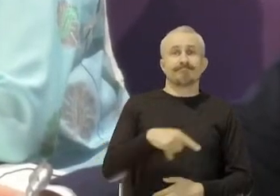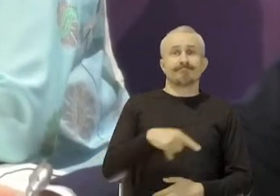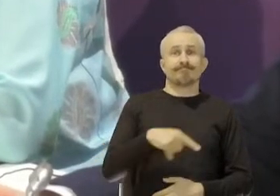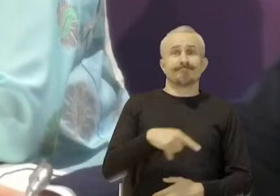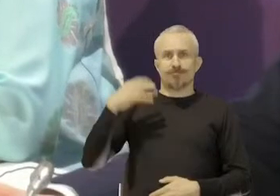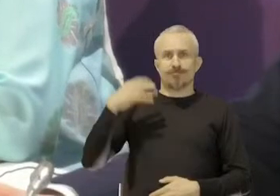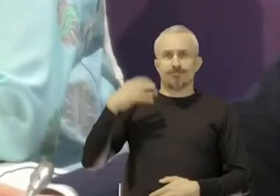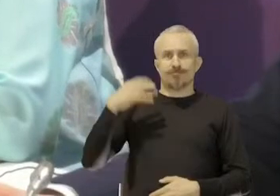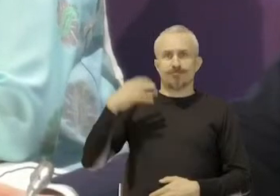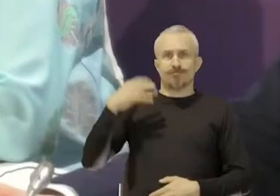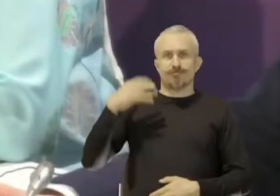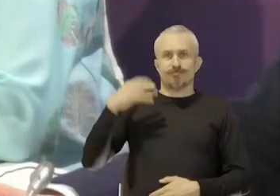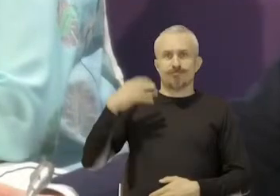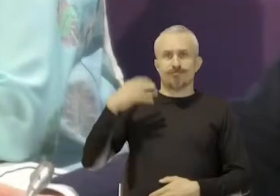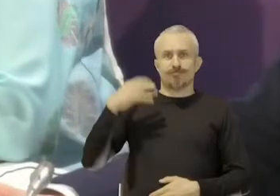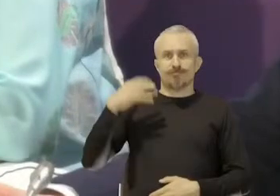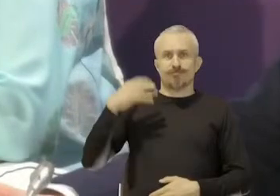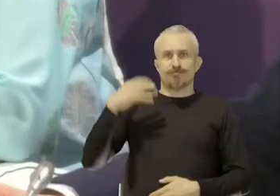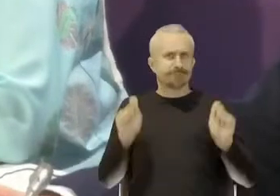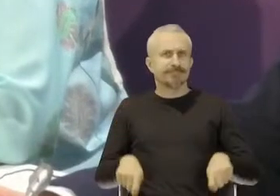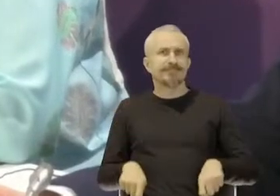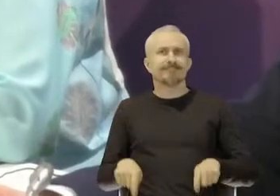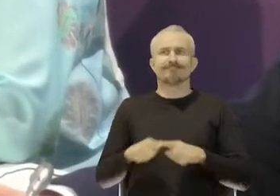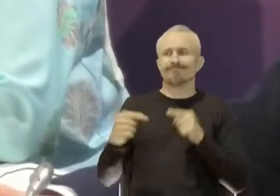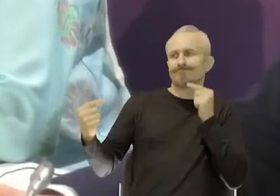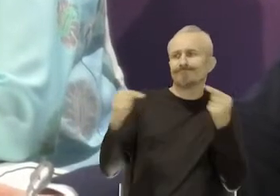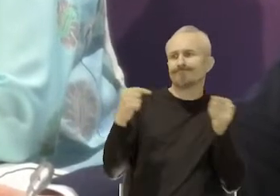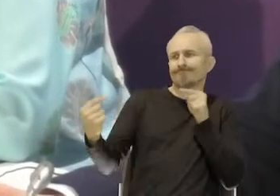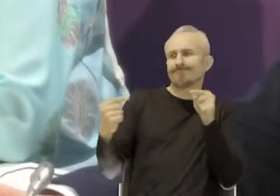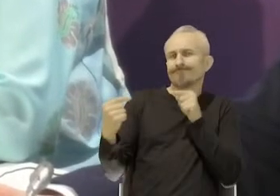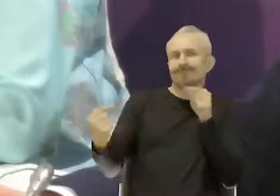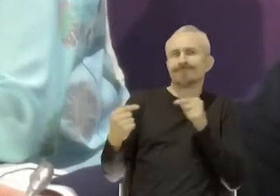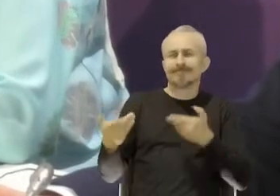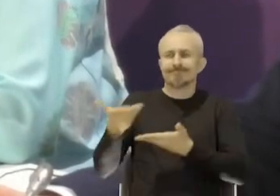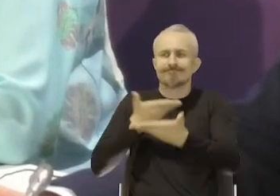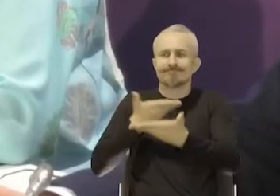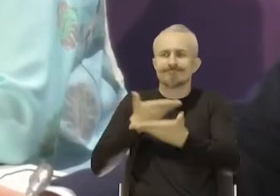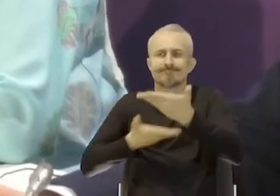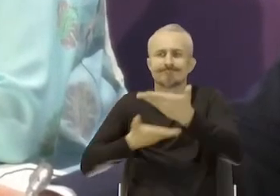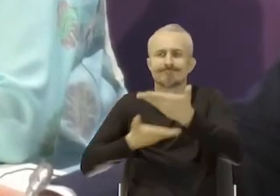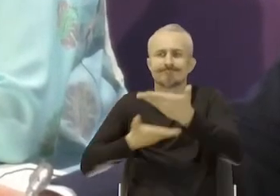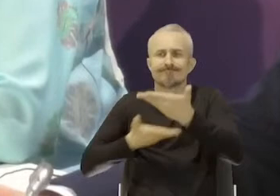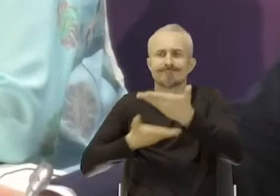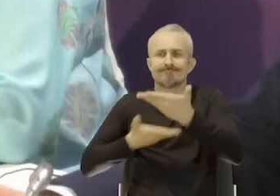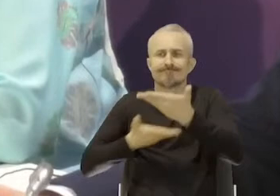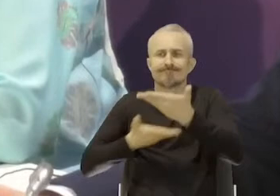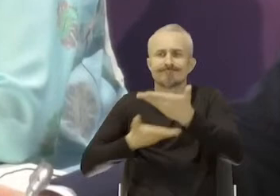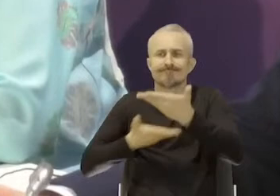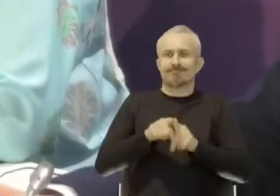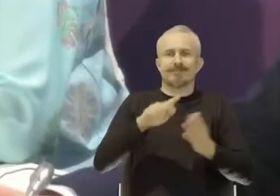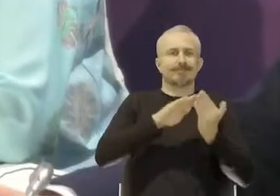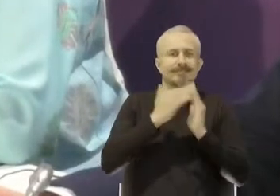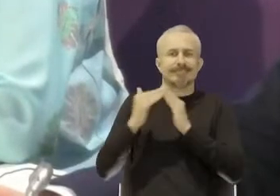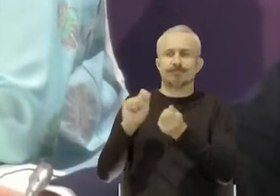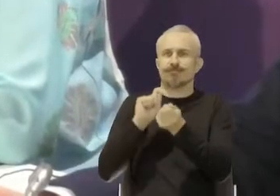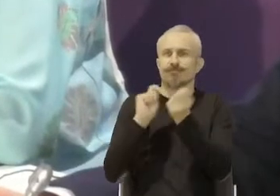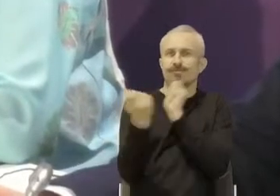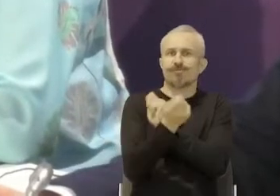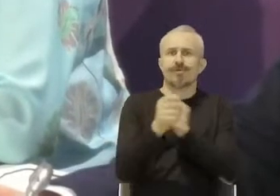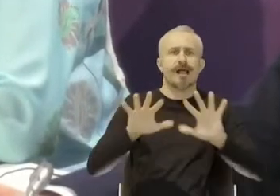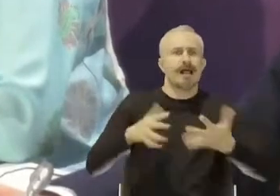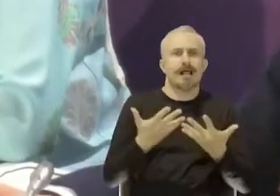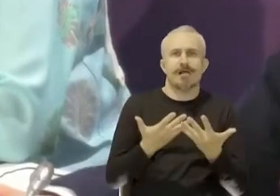jointly transform our cities for a better urban future. The forum is contributing to the implementation of the new urban